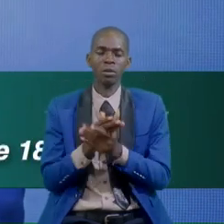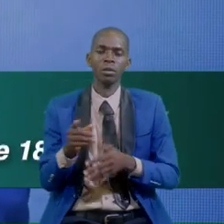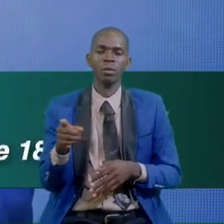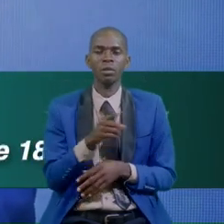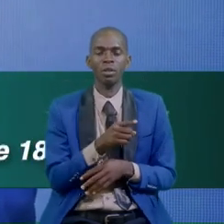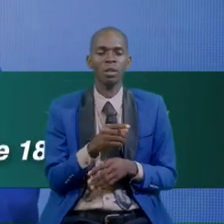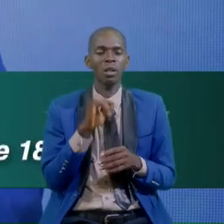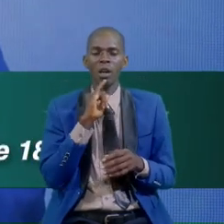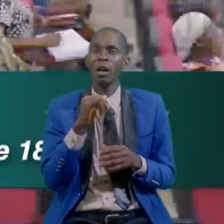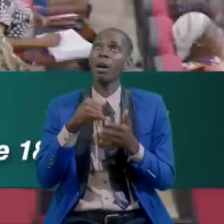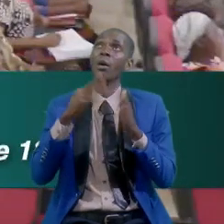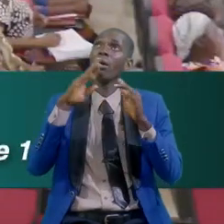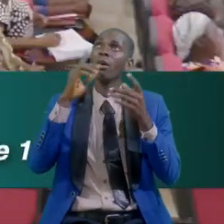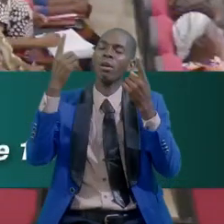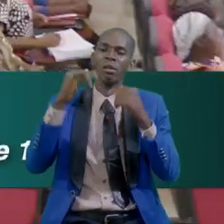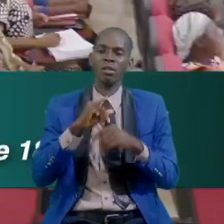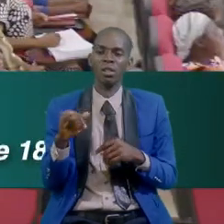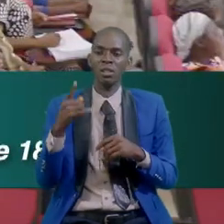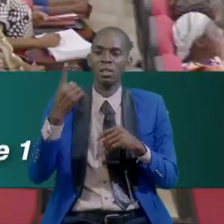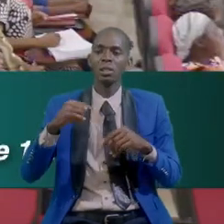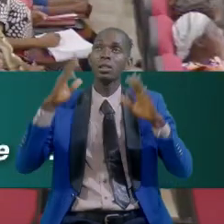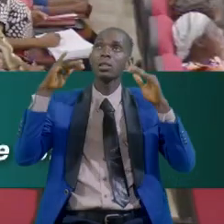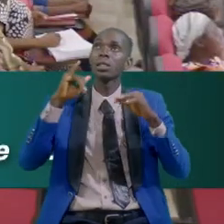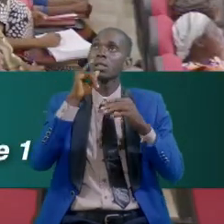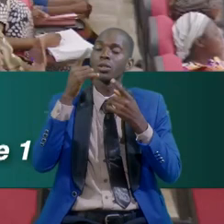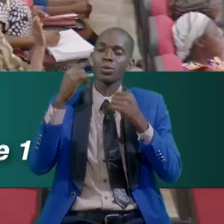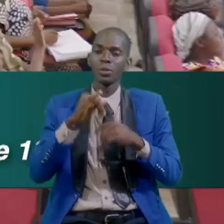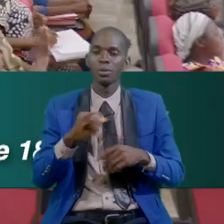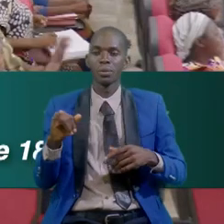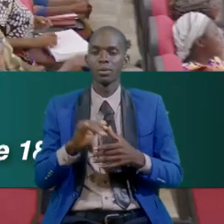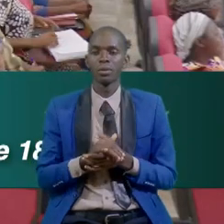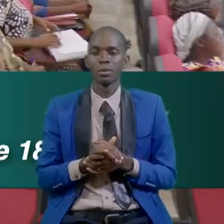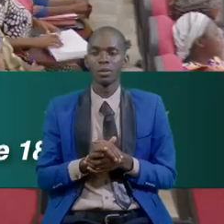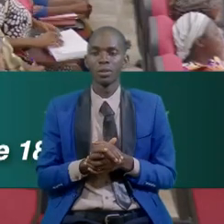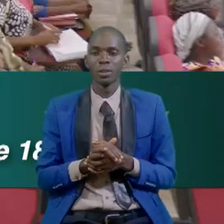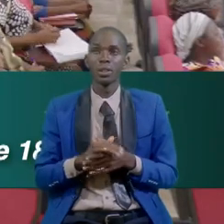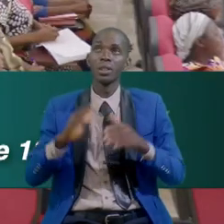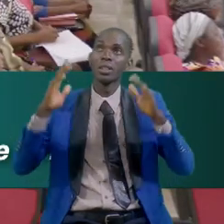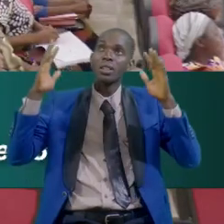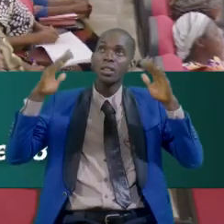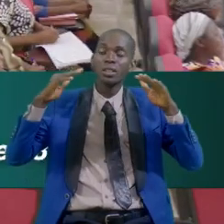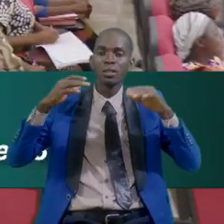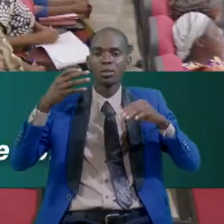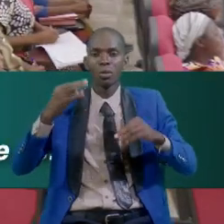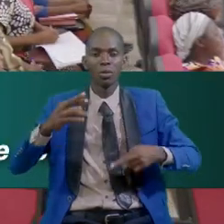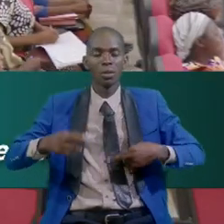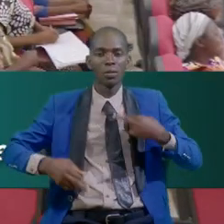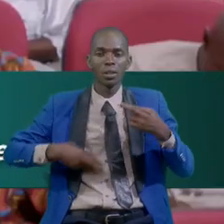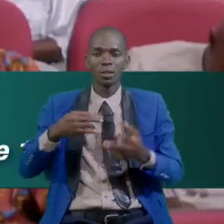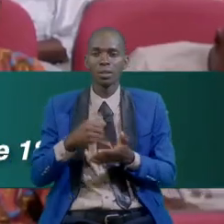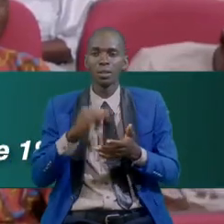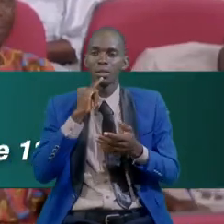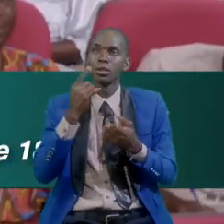coming. Amen. I said, it's coming. Rain of revival, it is